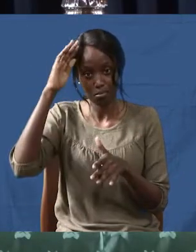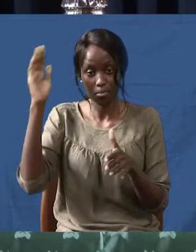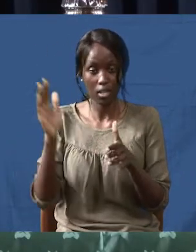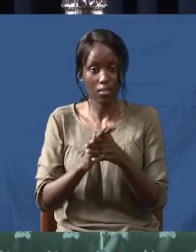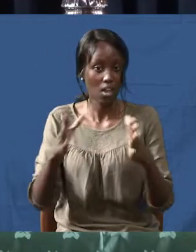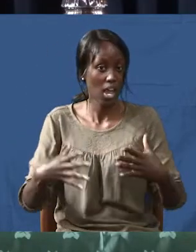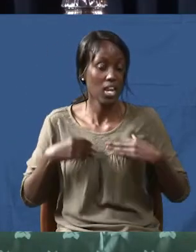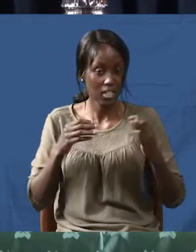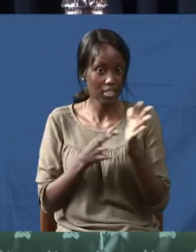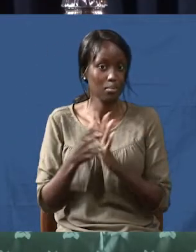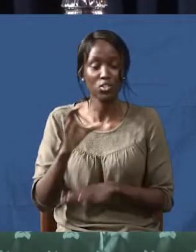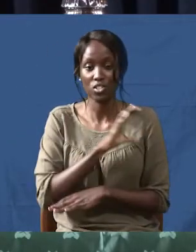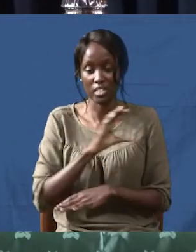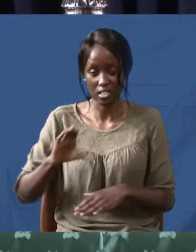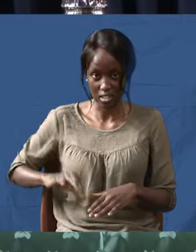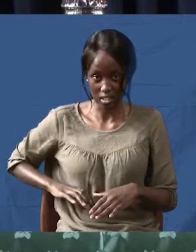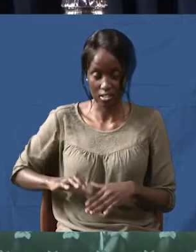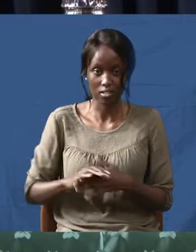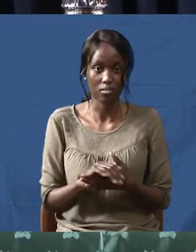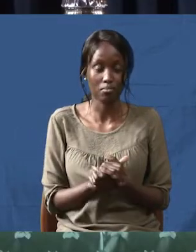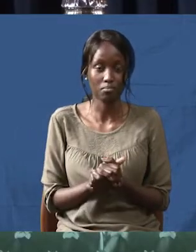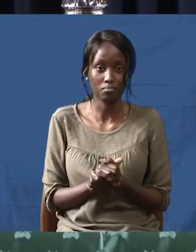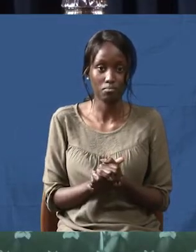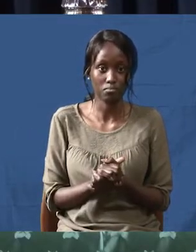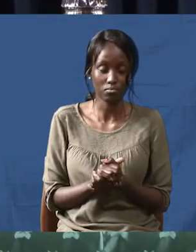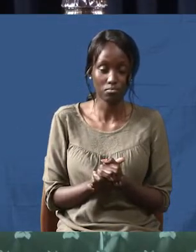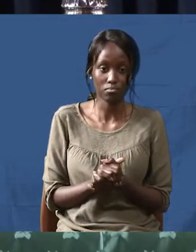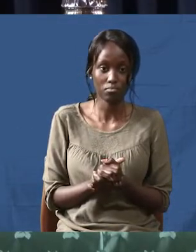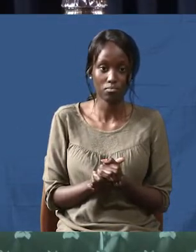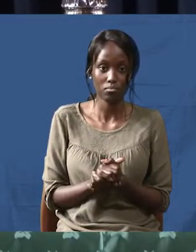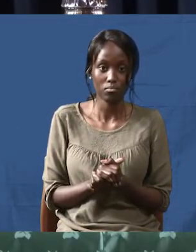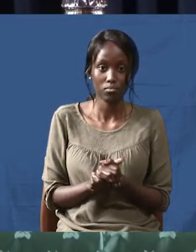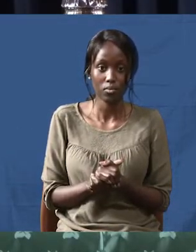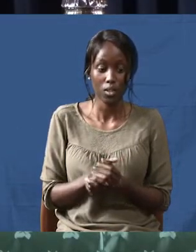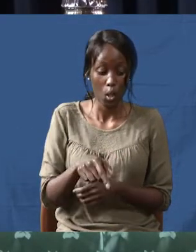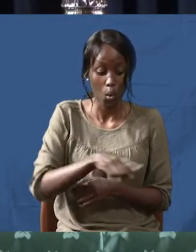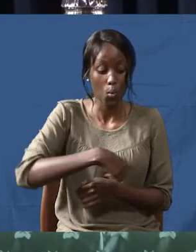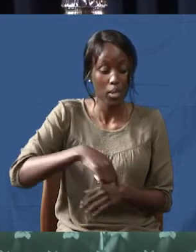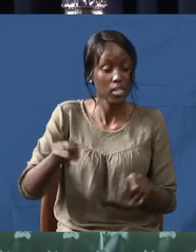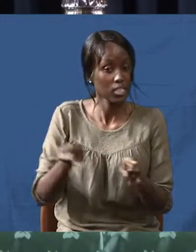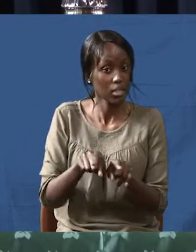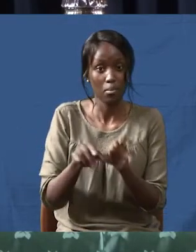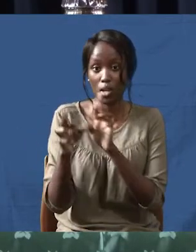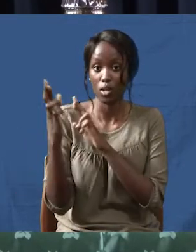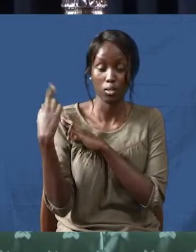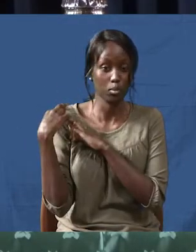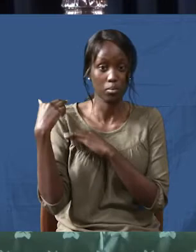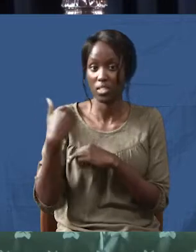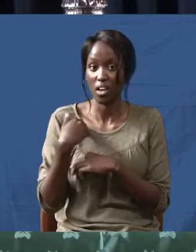great personal risk. We too are called to give our